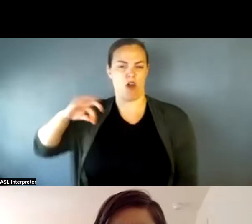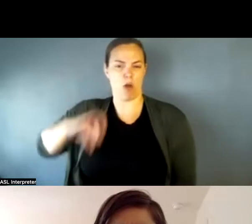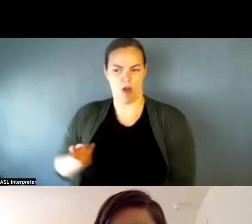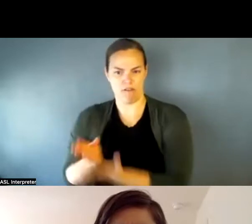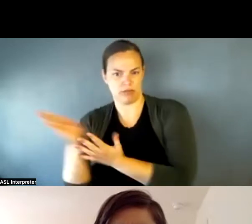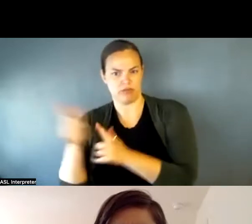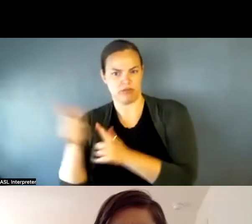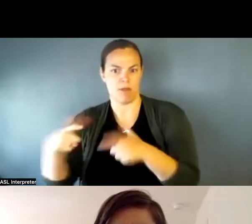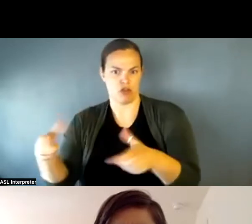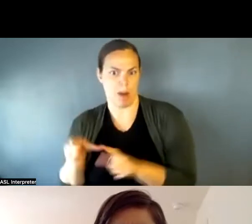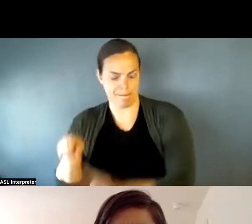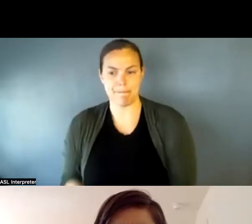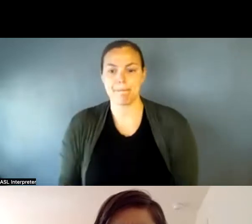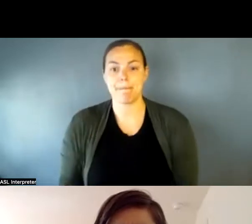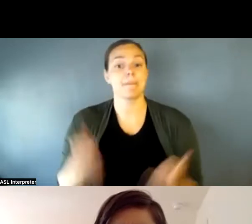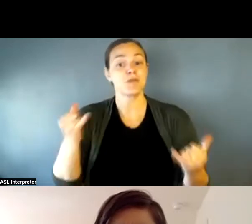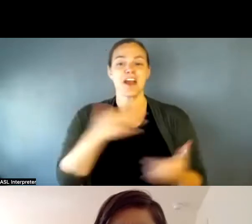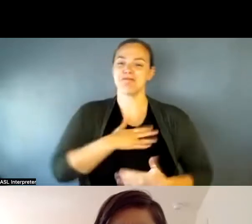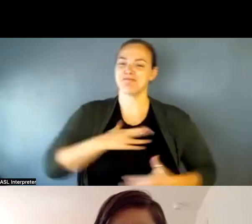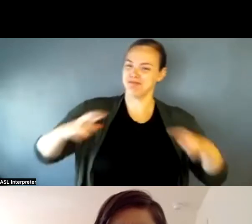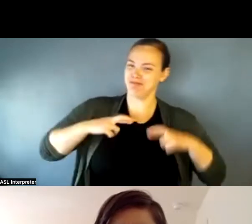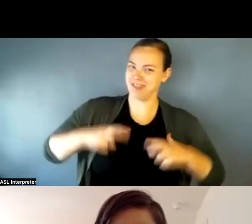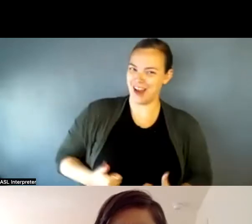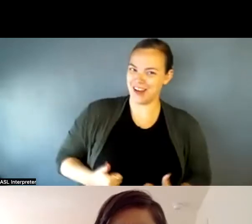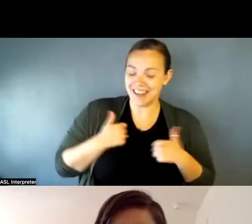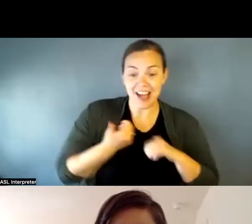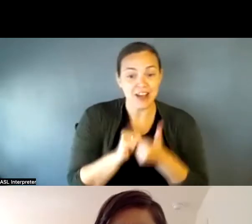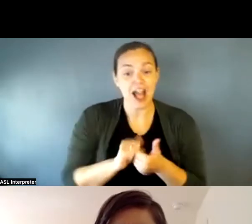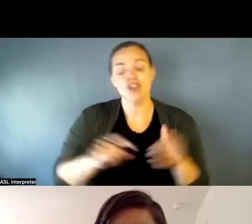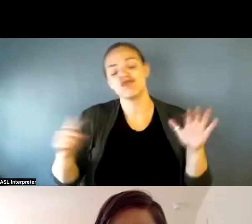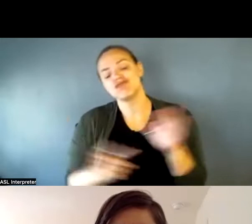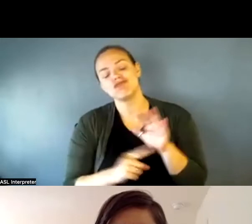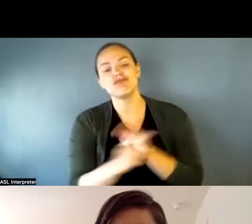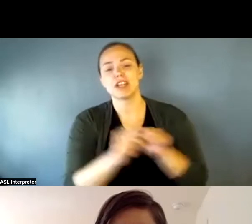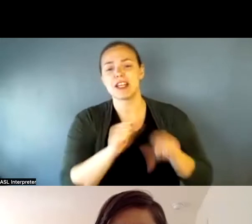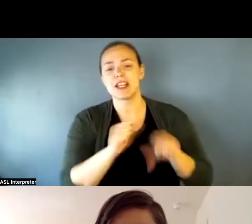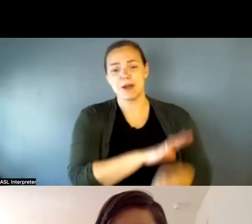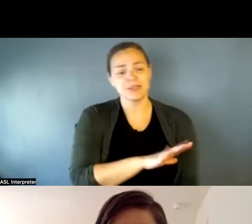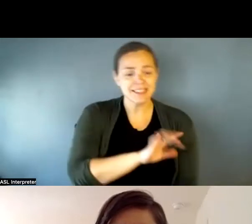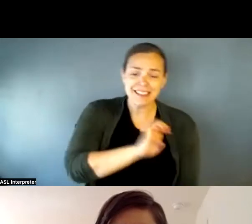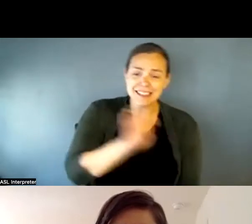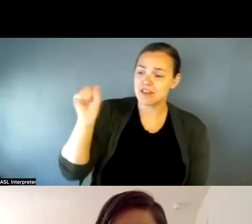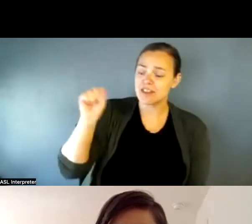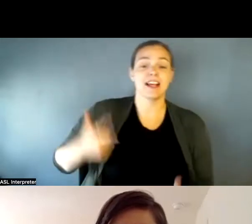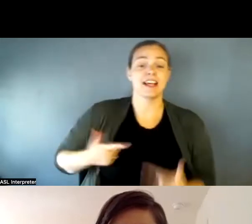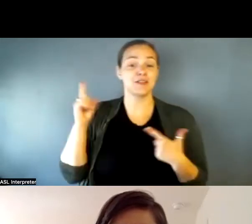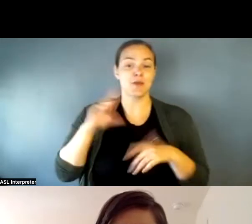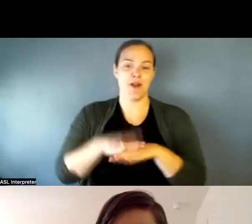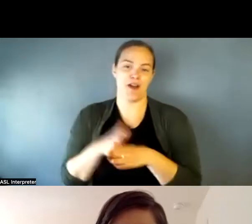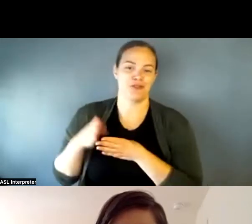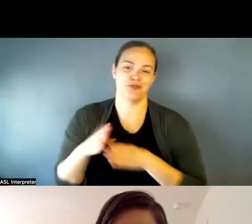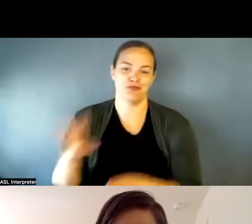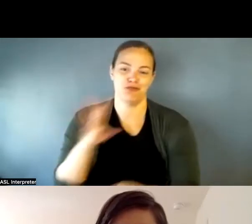Tribe. Today, he enjoys his retired life, where he takes long walks in the mountains east of Seattle, where he lives on a river. Welcome,